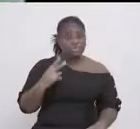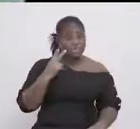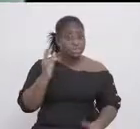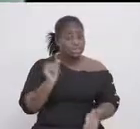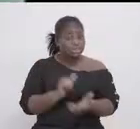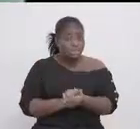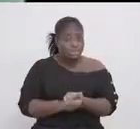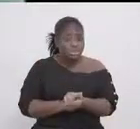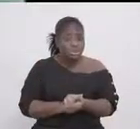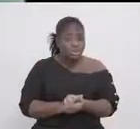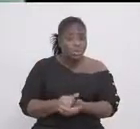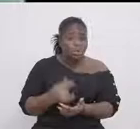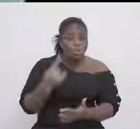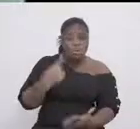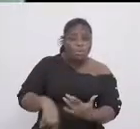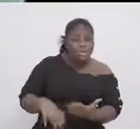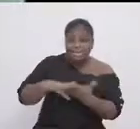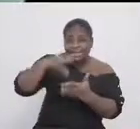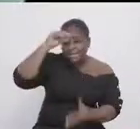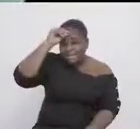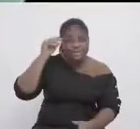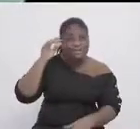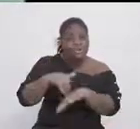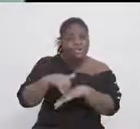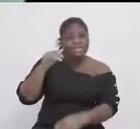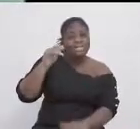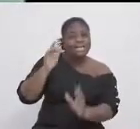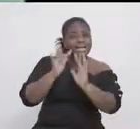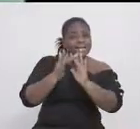look, what they visit is either they are